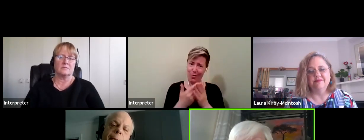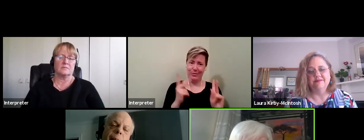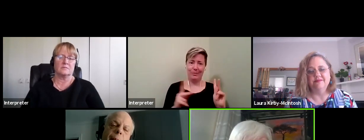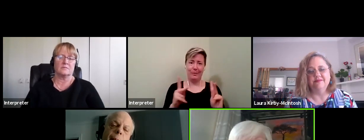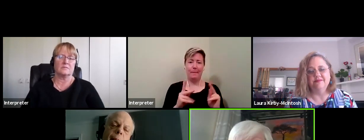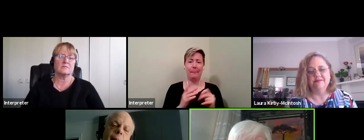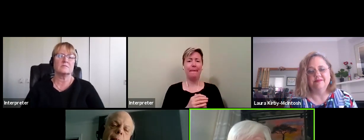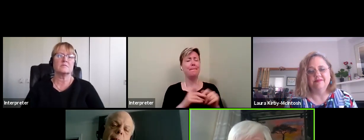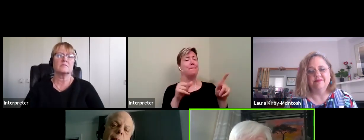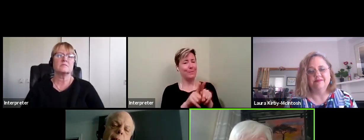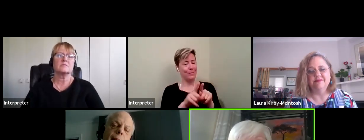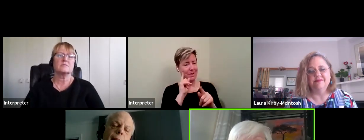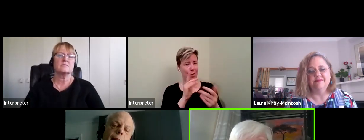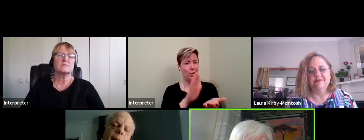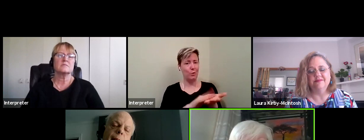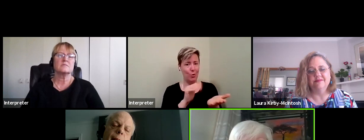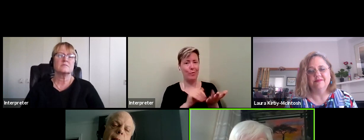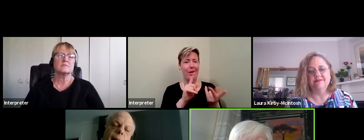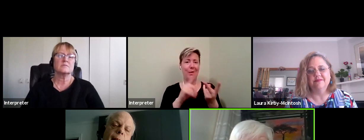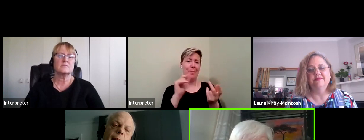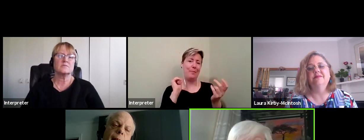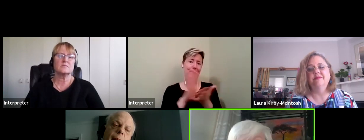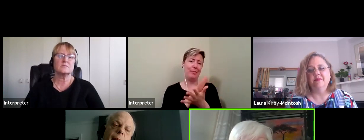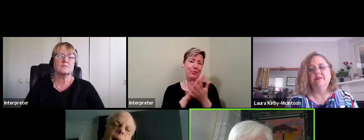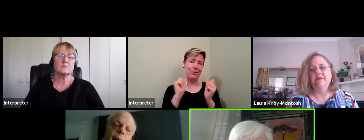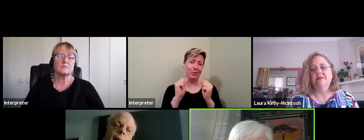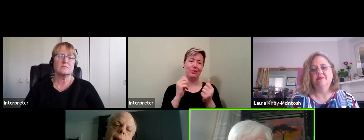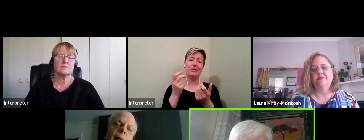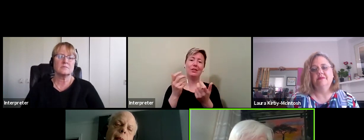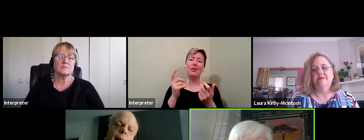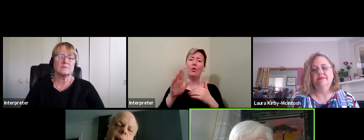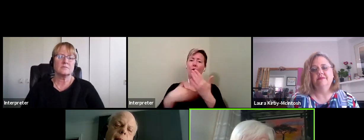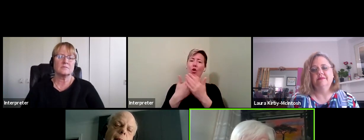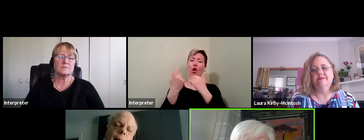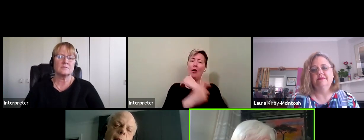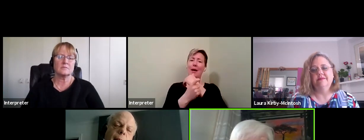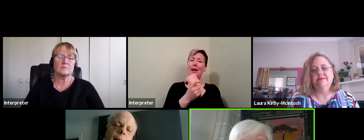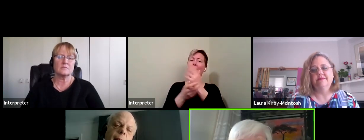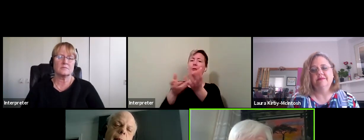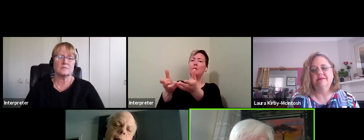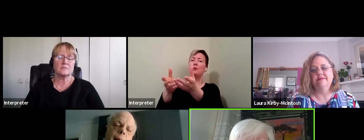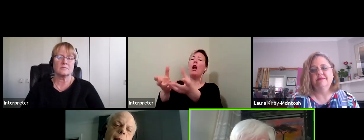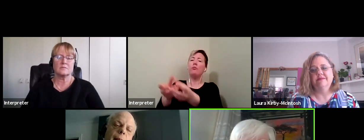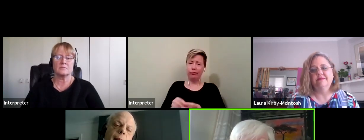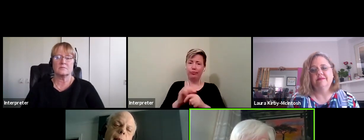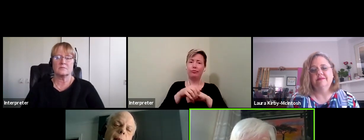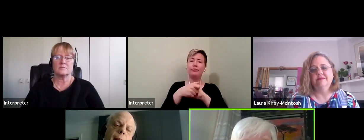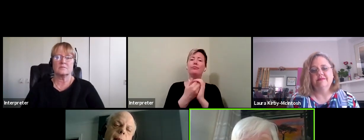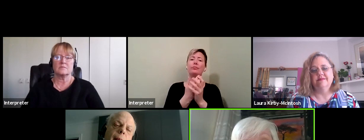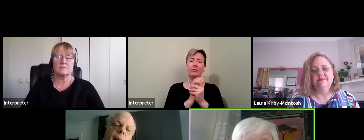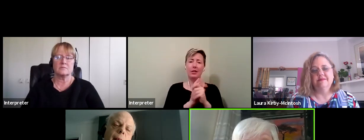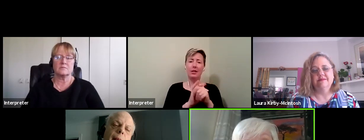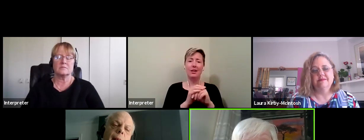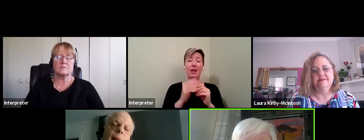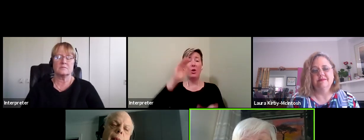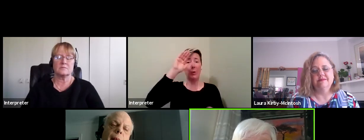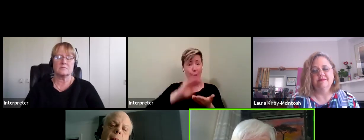and paper towel dispensers, all of those things can be automated so that nobody has to touch anything, and it reduces how much cleaning and obviously how much work